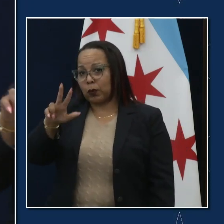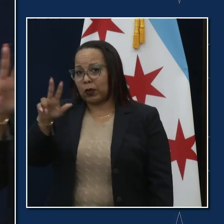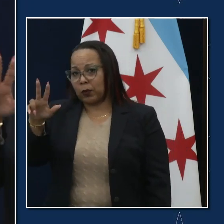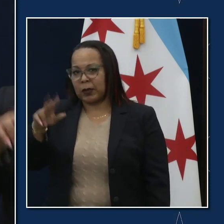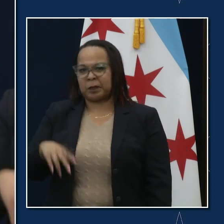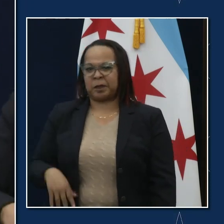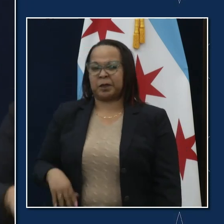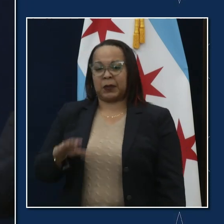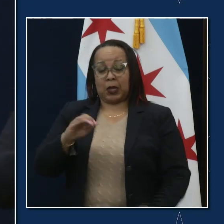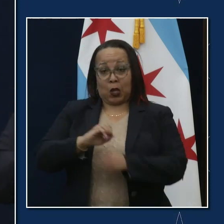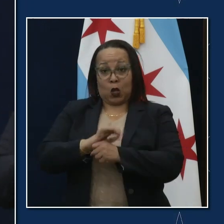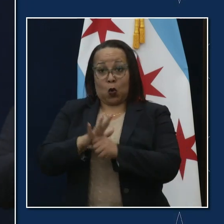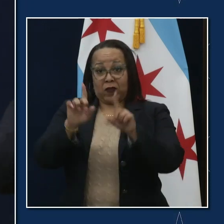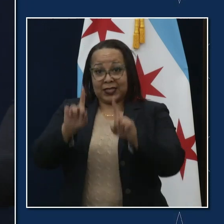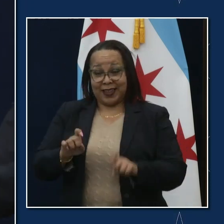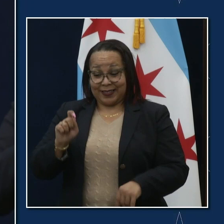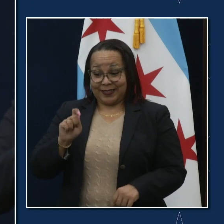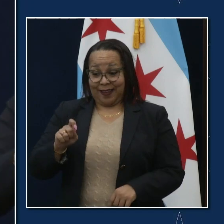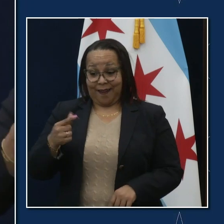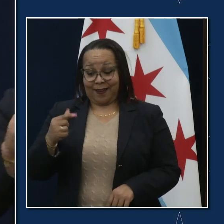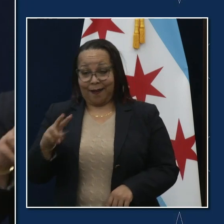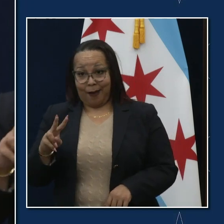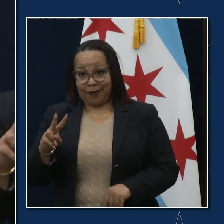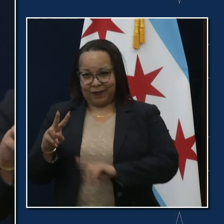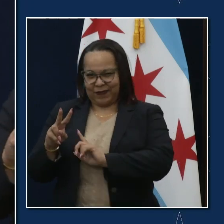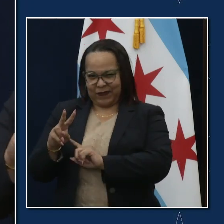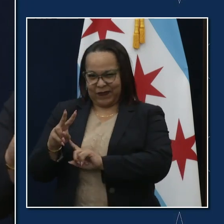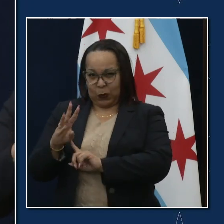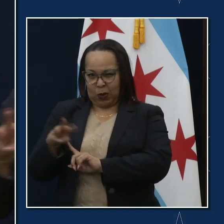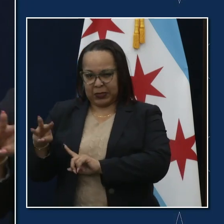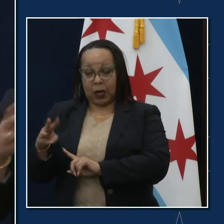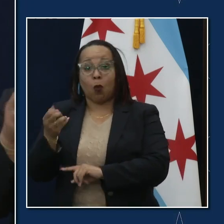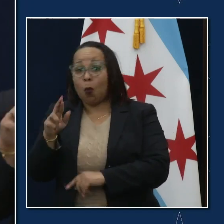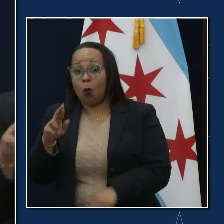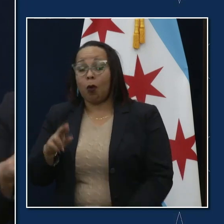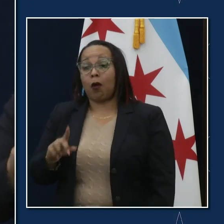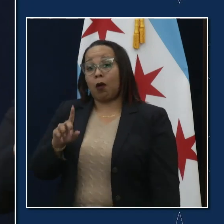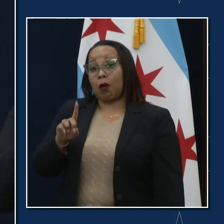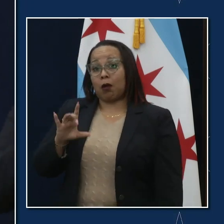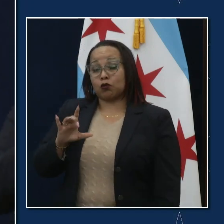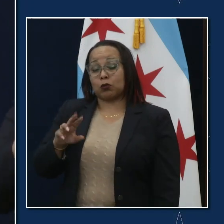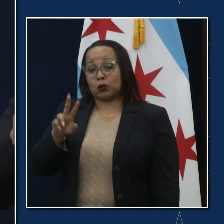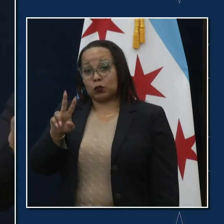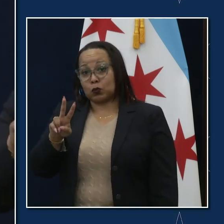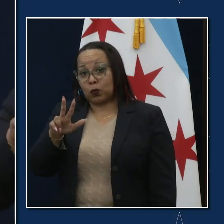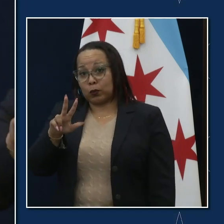1-800-232-0233. That's covidtest.gov, G-O-V, or call